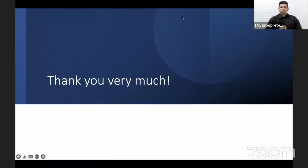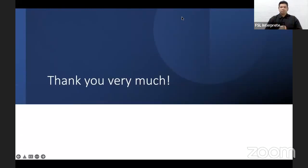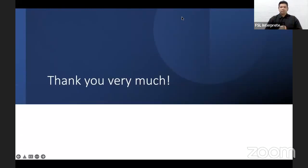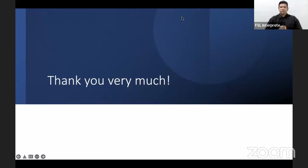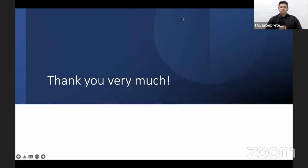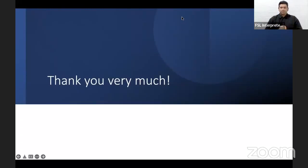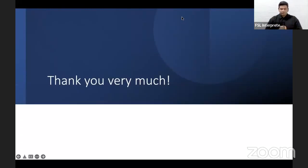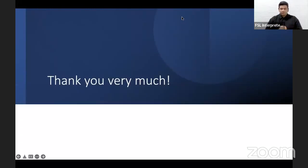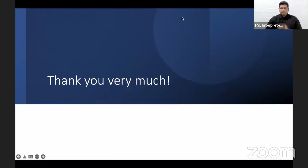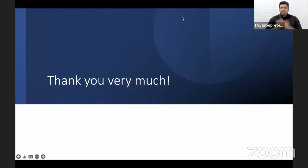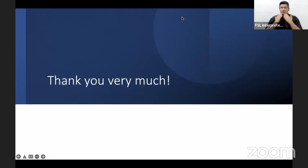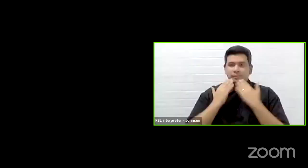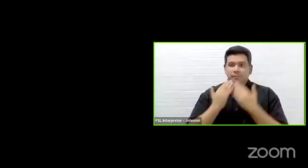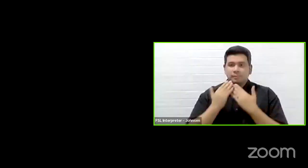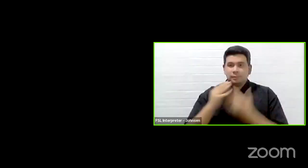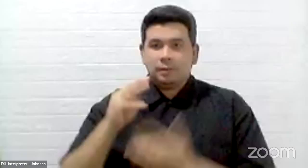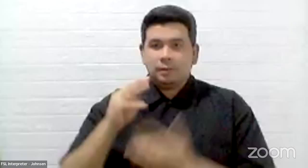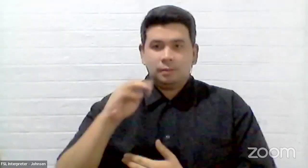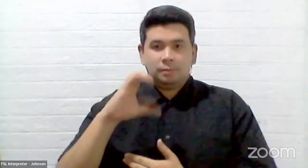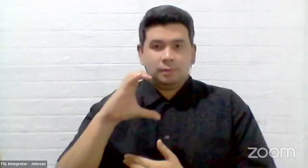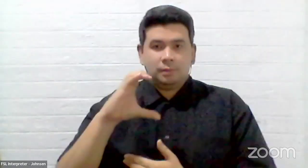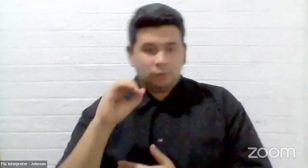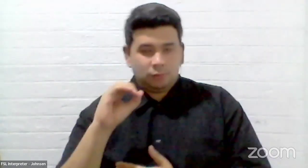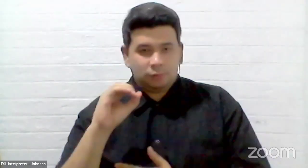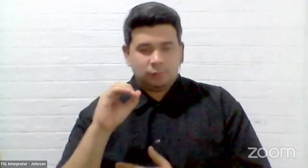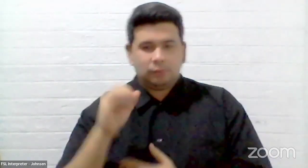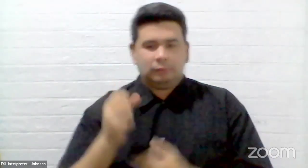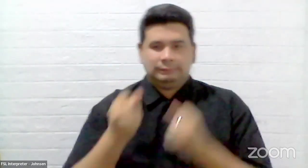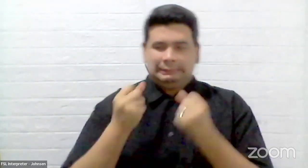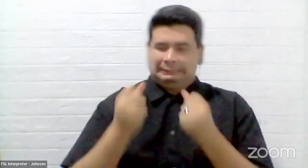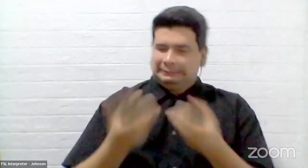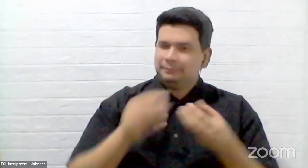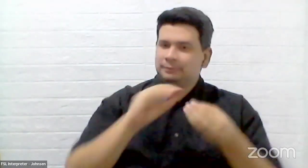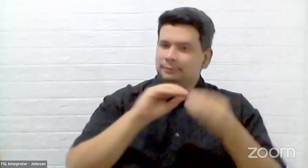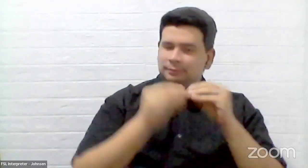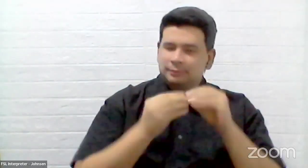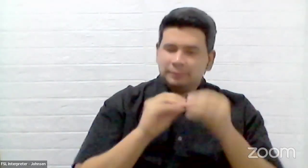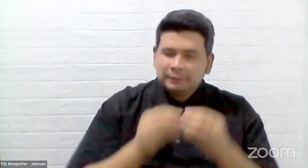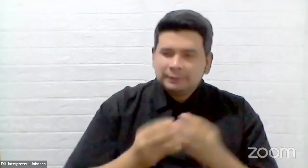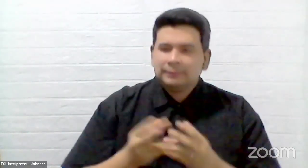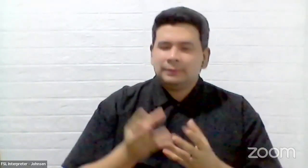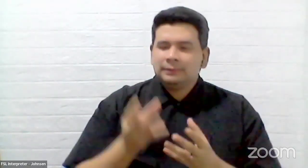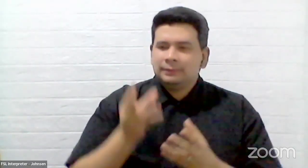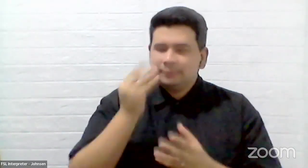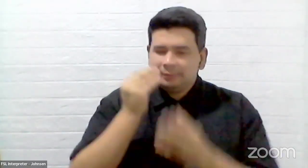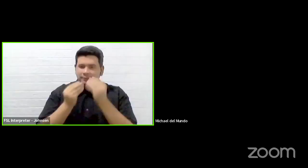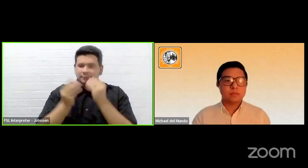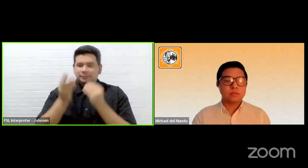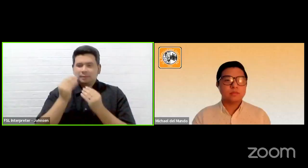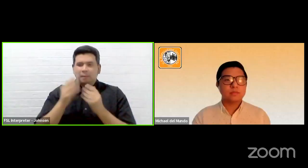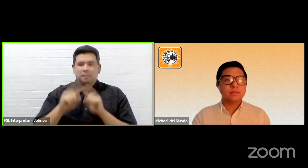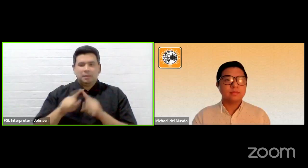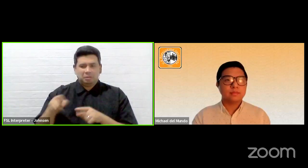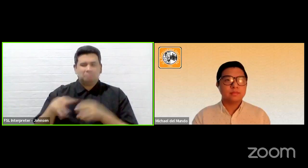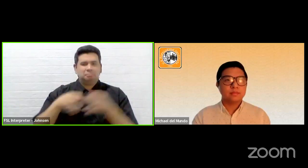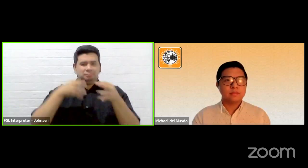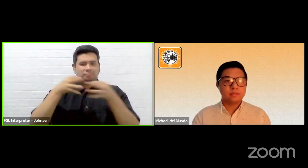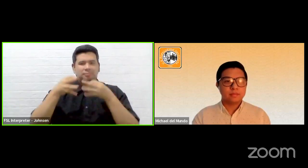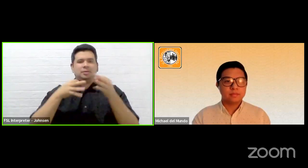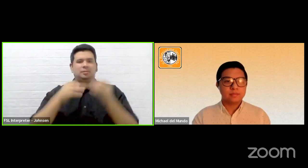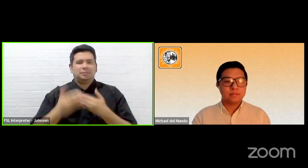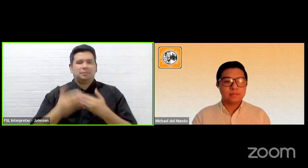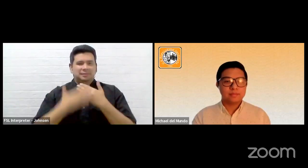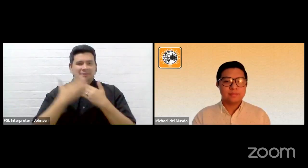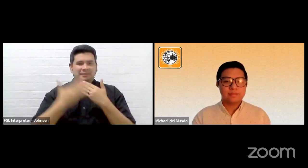Okay, thank you very much, Miko. That's a lot of numbers that we need to digest, but you made it look so easy, I have to say,